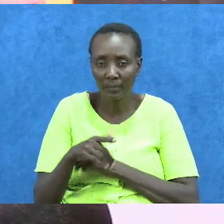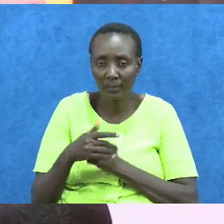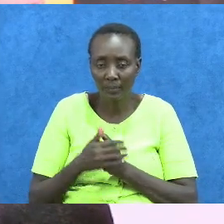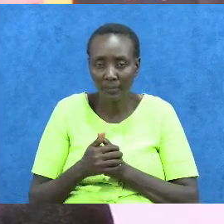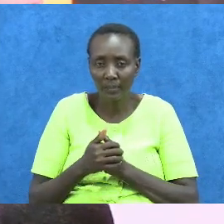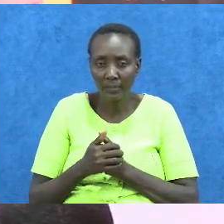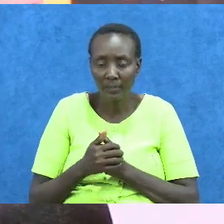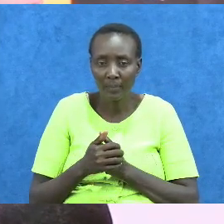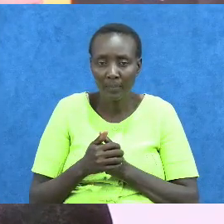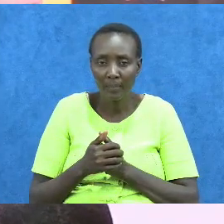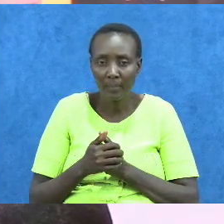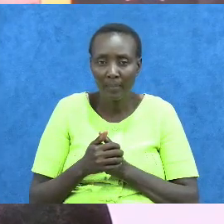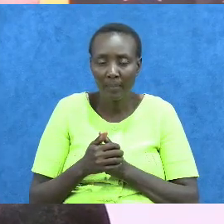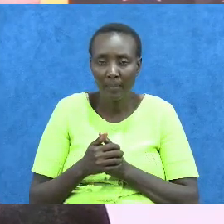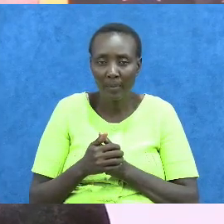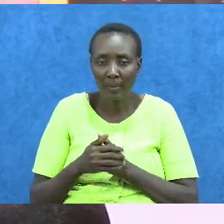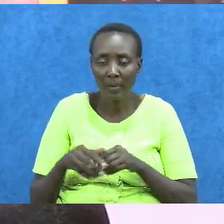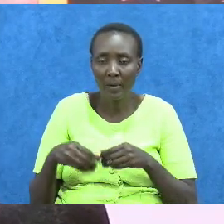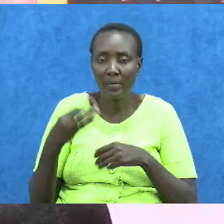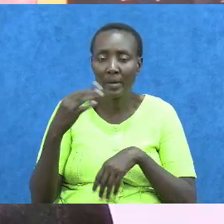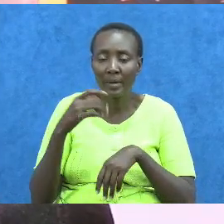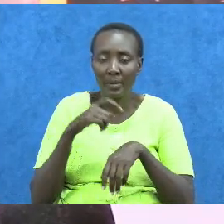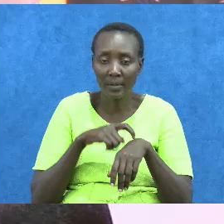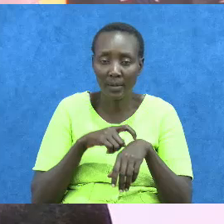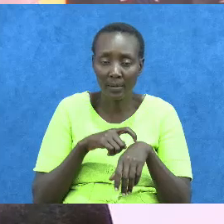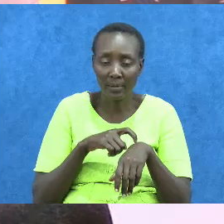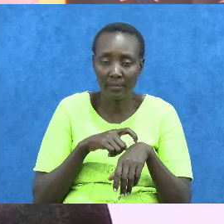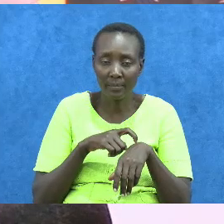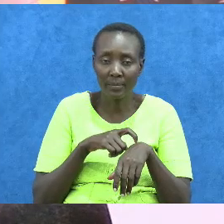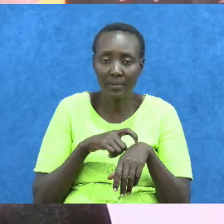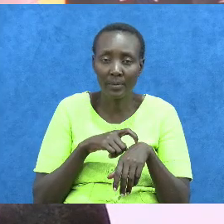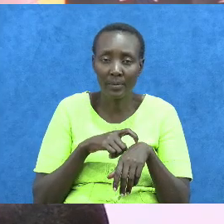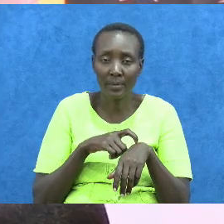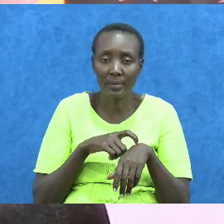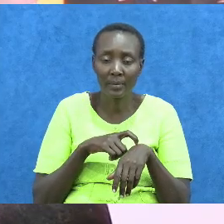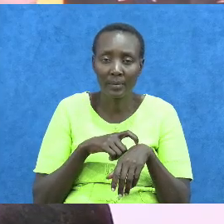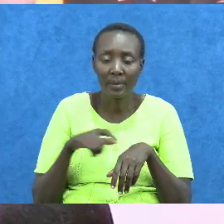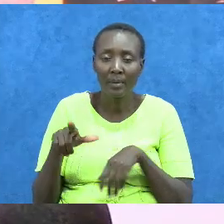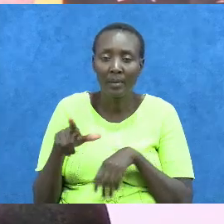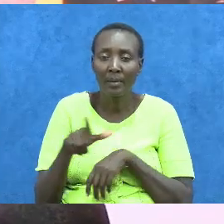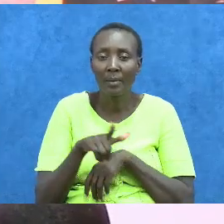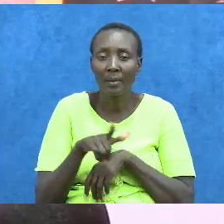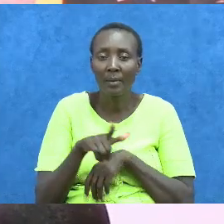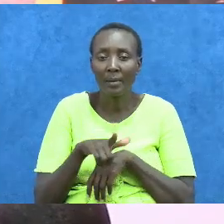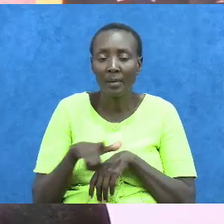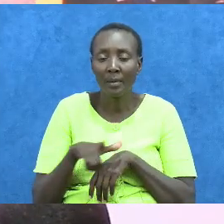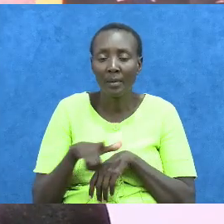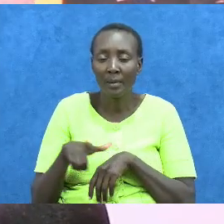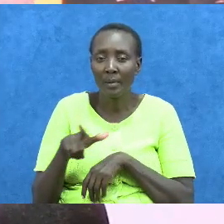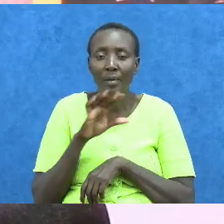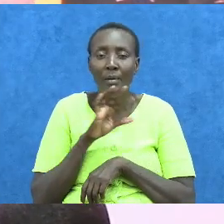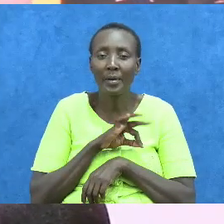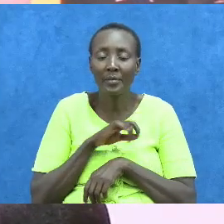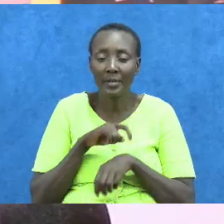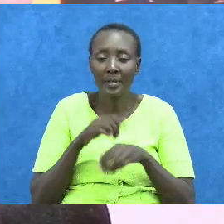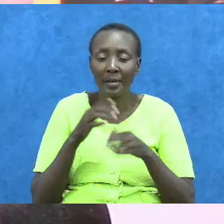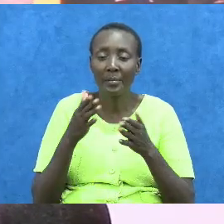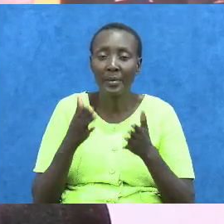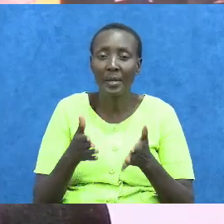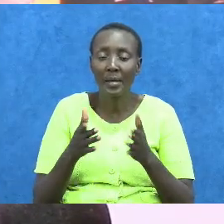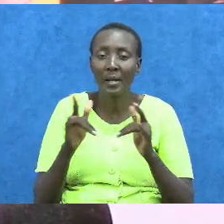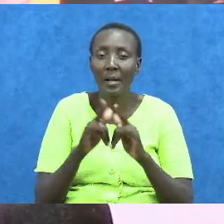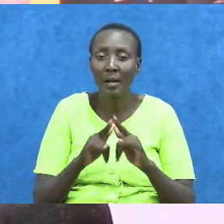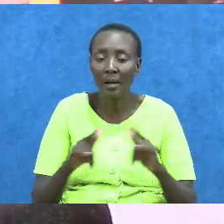we tripled the allowances that we found when we came to office. Local allowances, when you are here in camp, we raised that